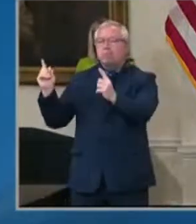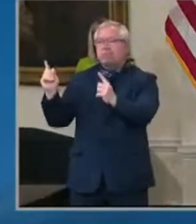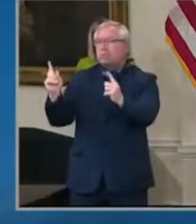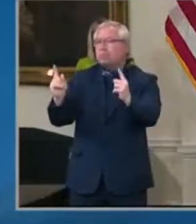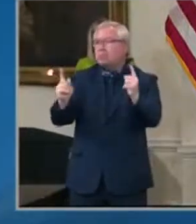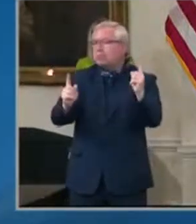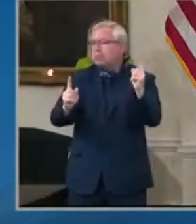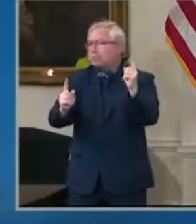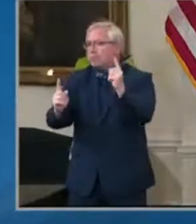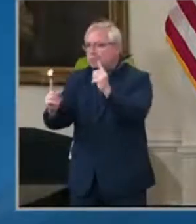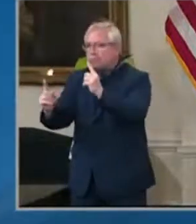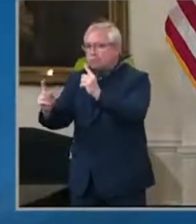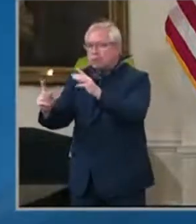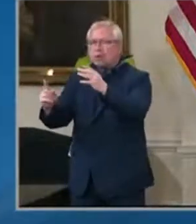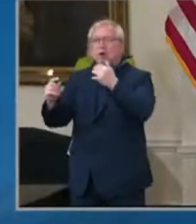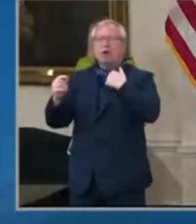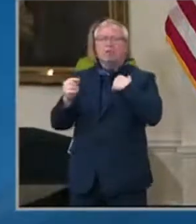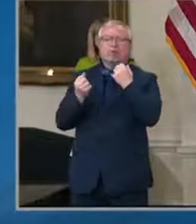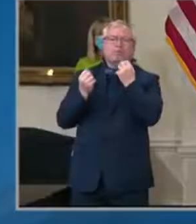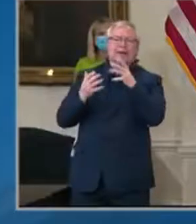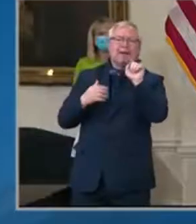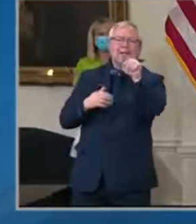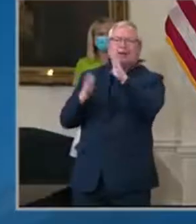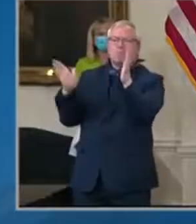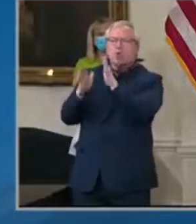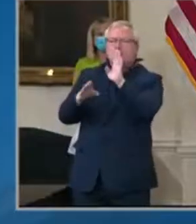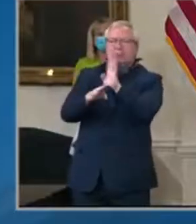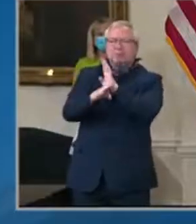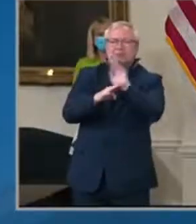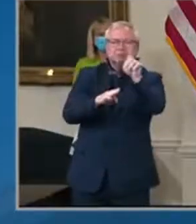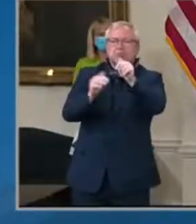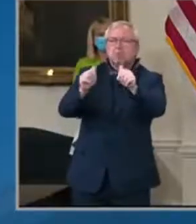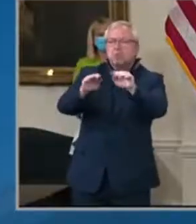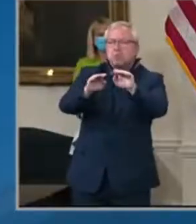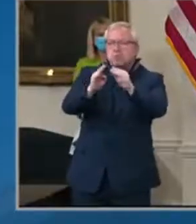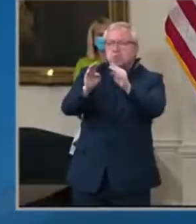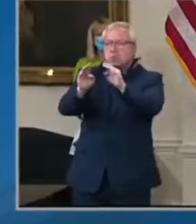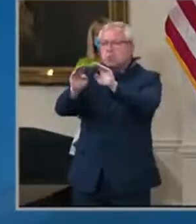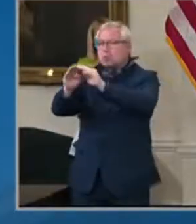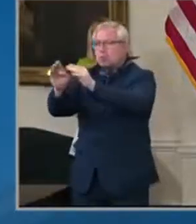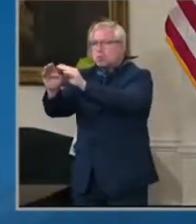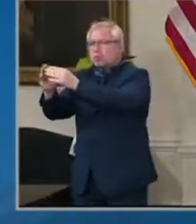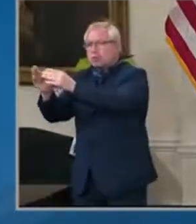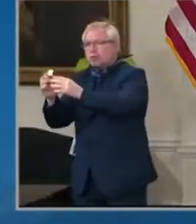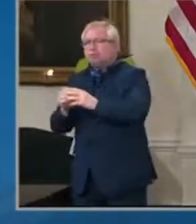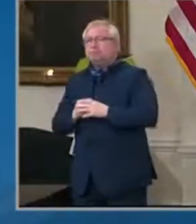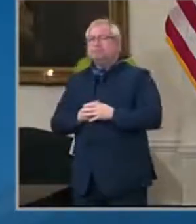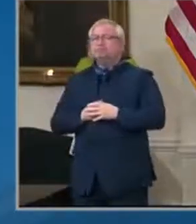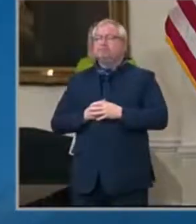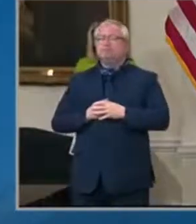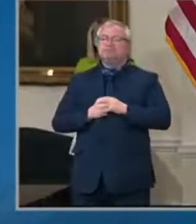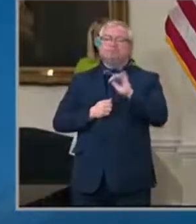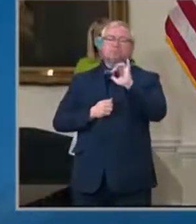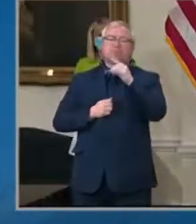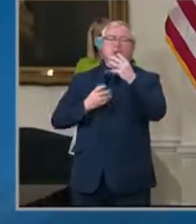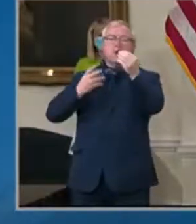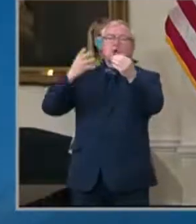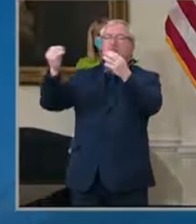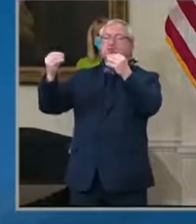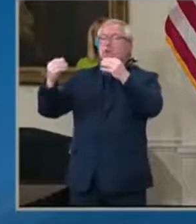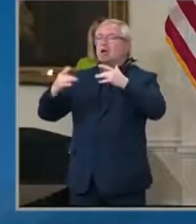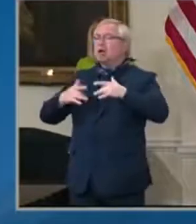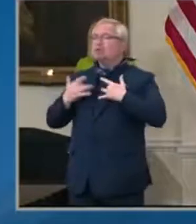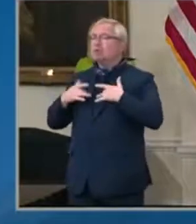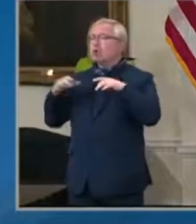small businesses. We would be able to restart many of our lower-risk community activities and quality of